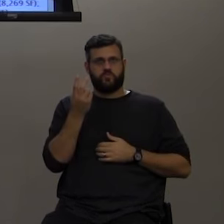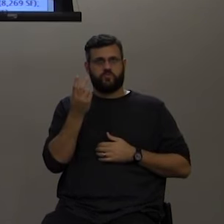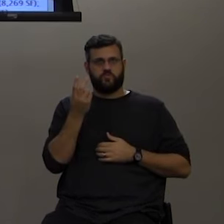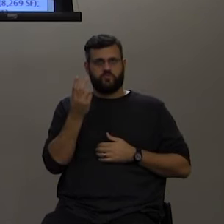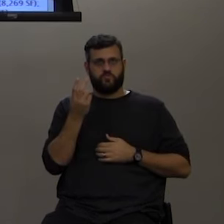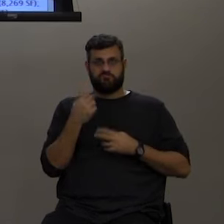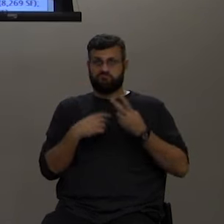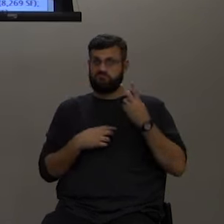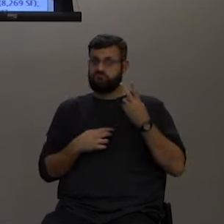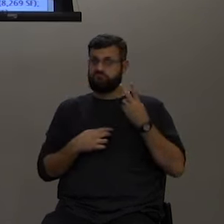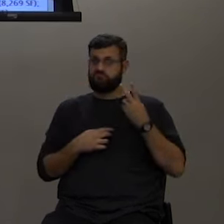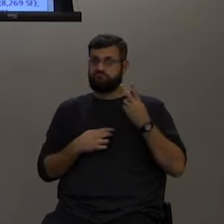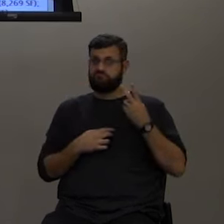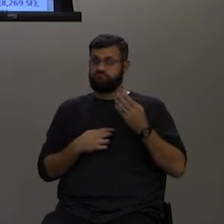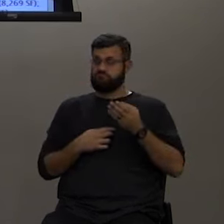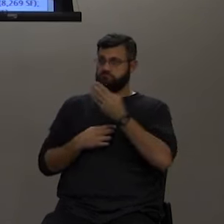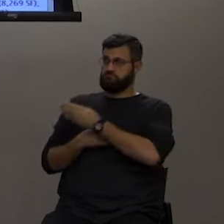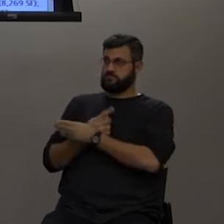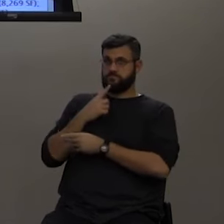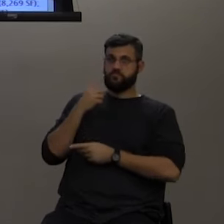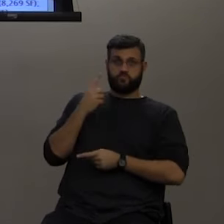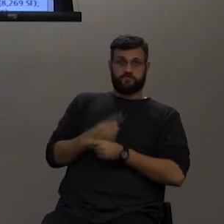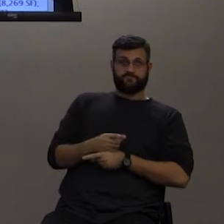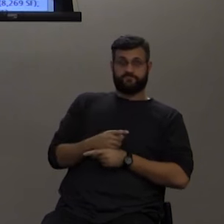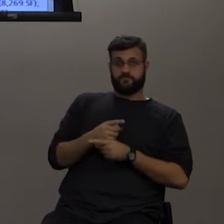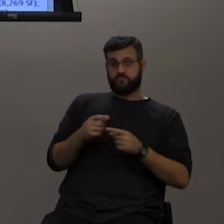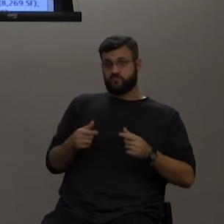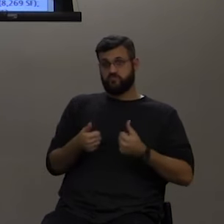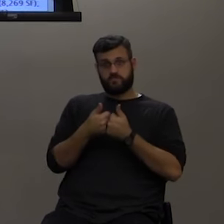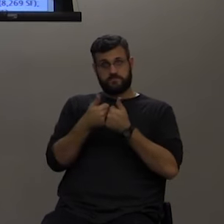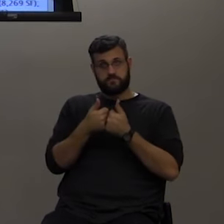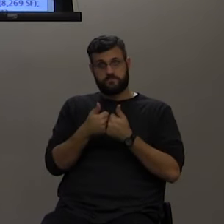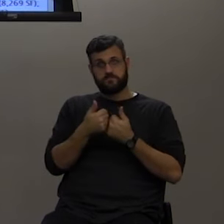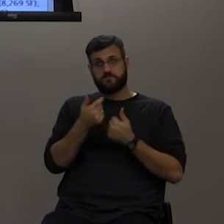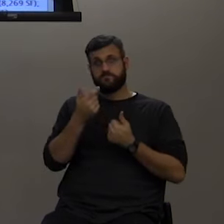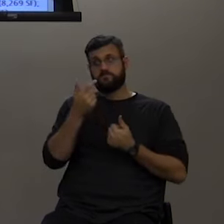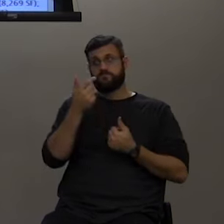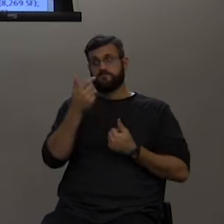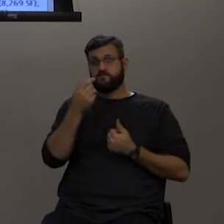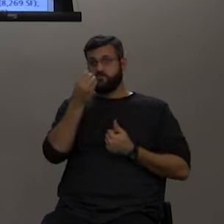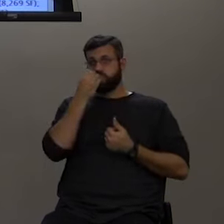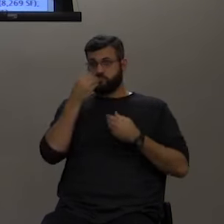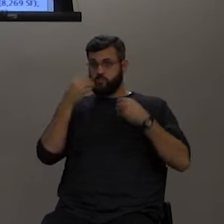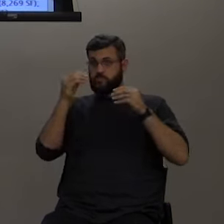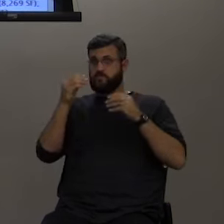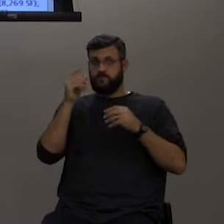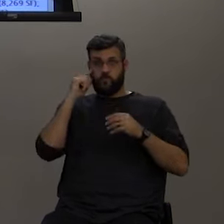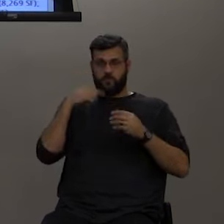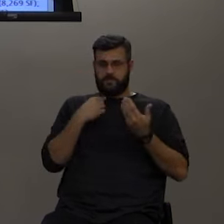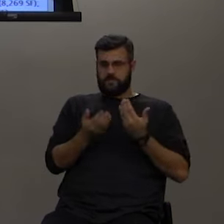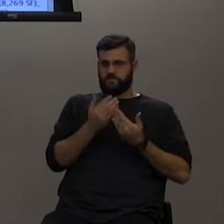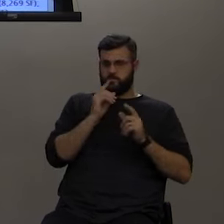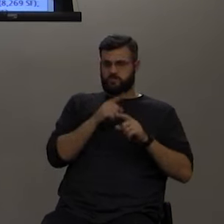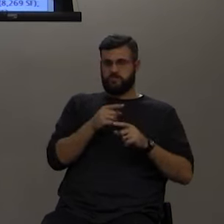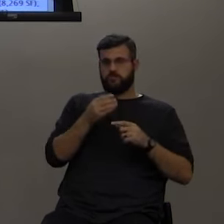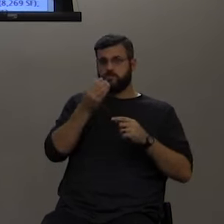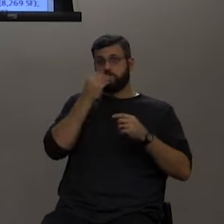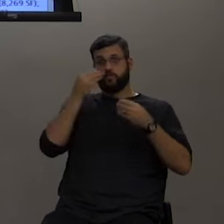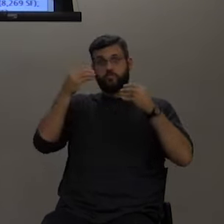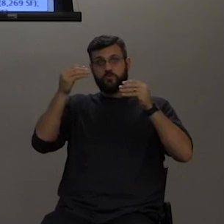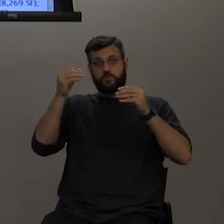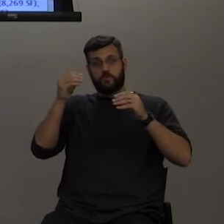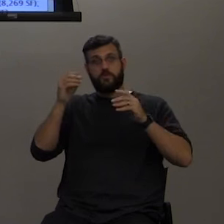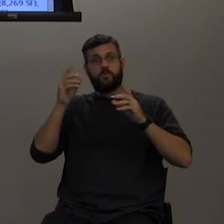right? Correct. The challenge there is, I mean, groceries in one particular, this is an easy answer for me. Grocers look